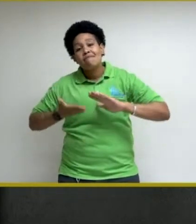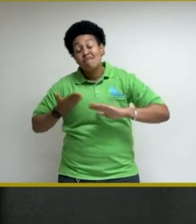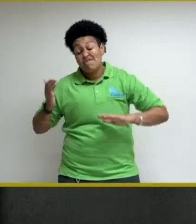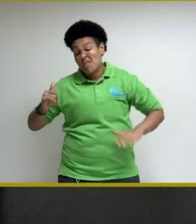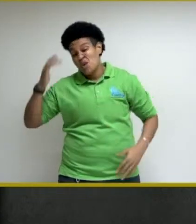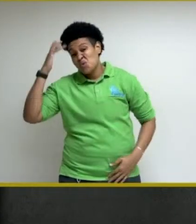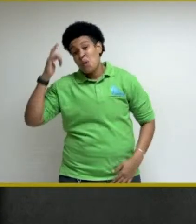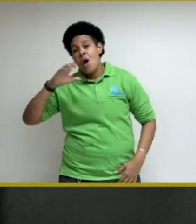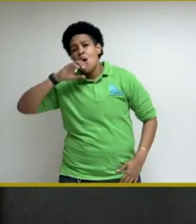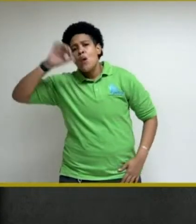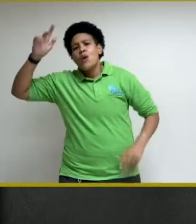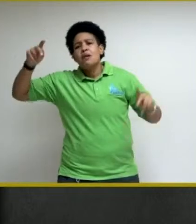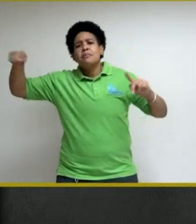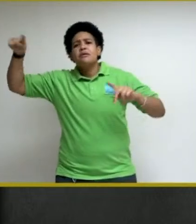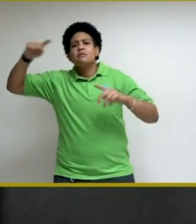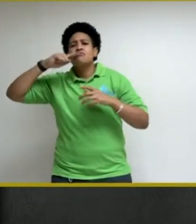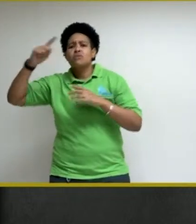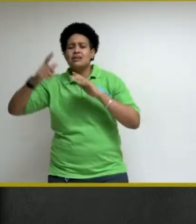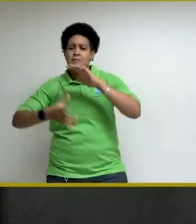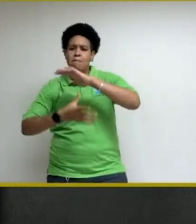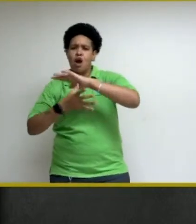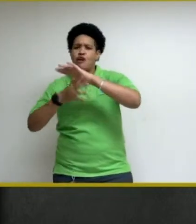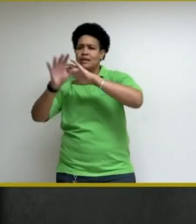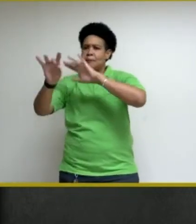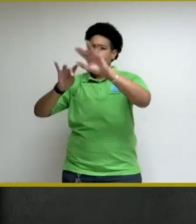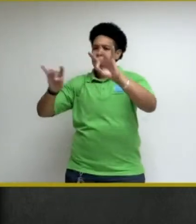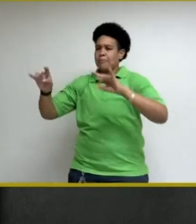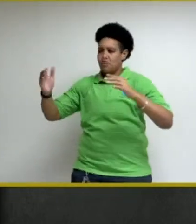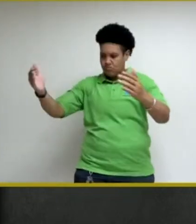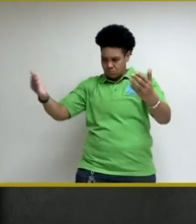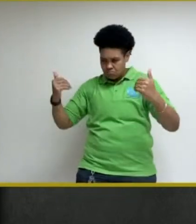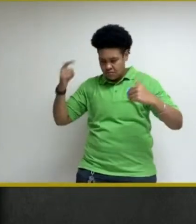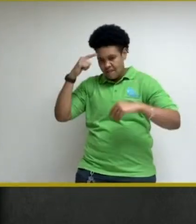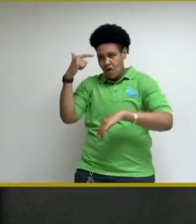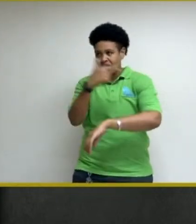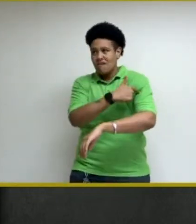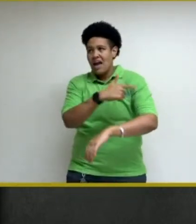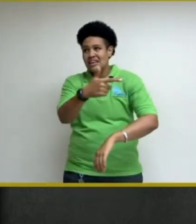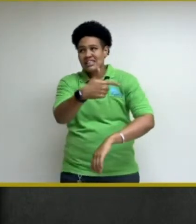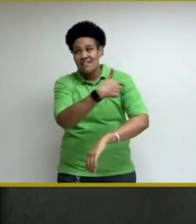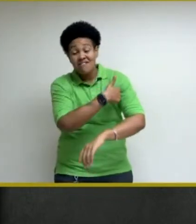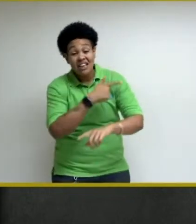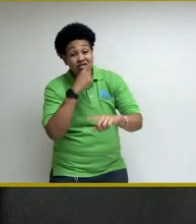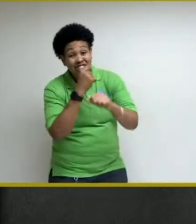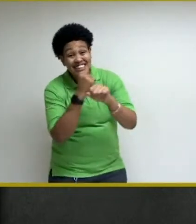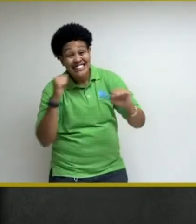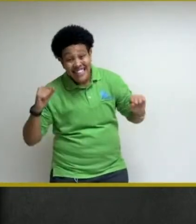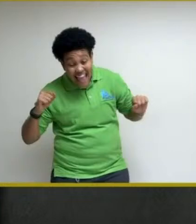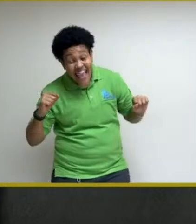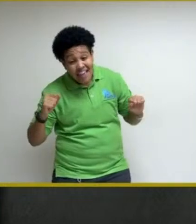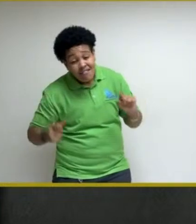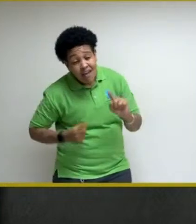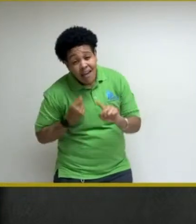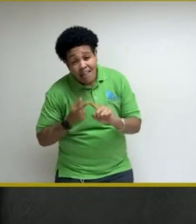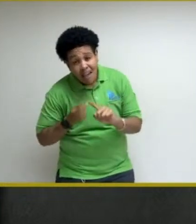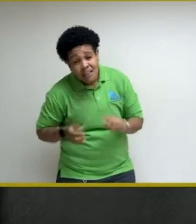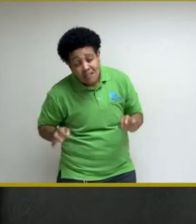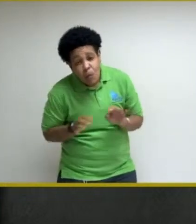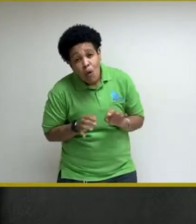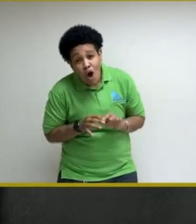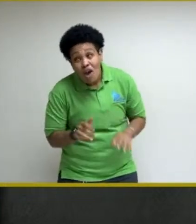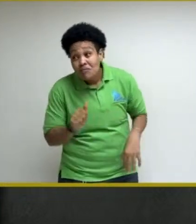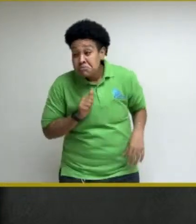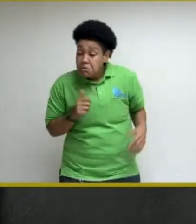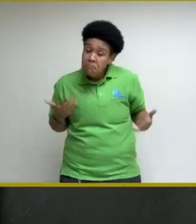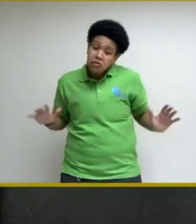why senior citizens have been prioritized for vaccination. The vaccine is safe and effective. I